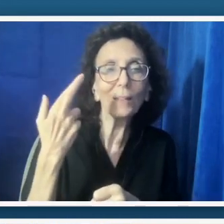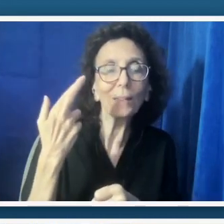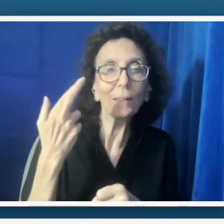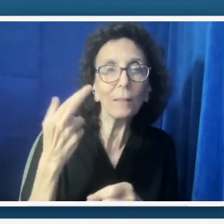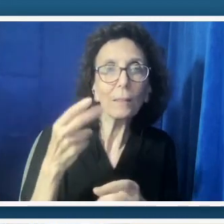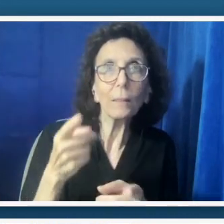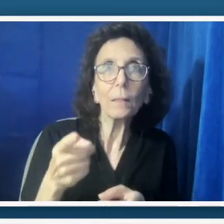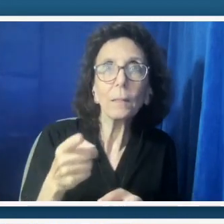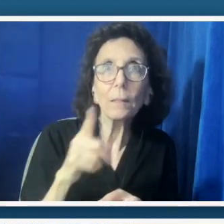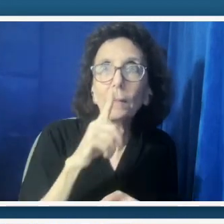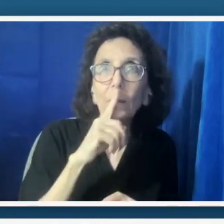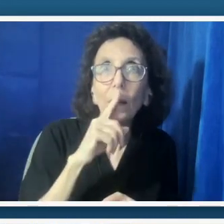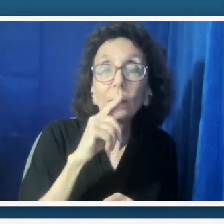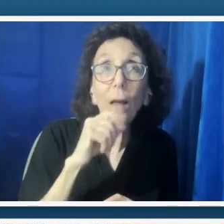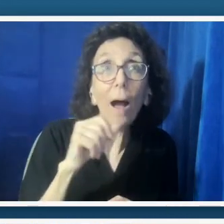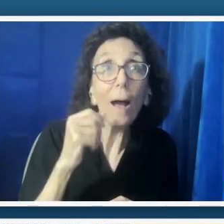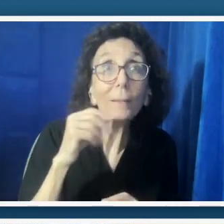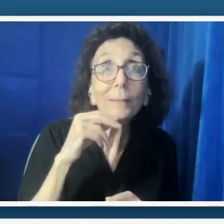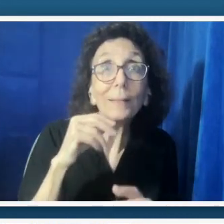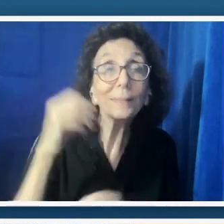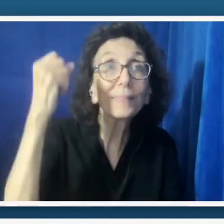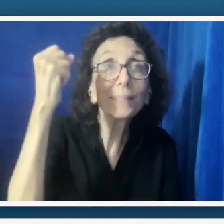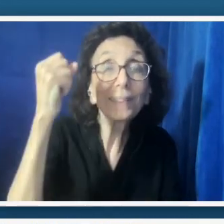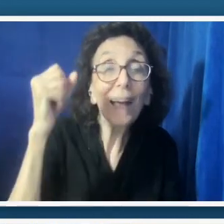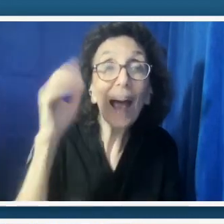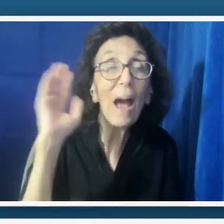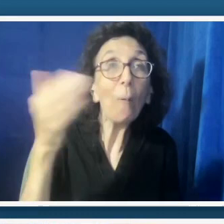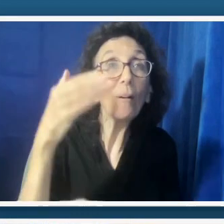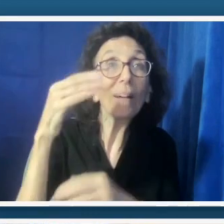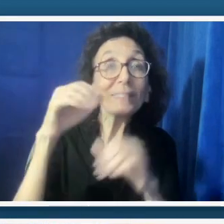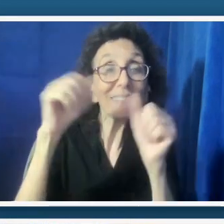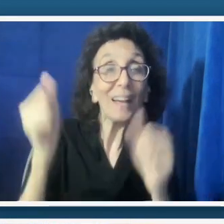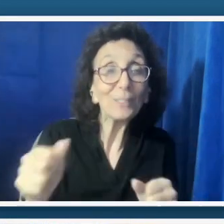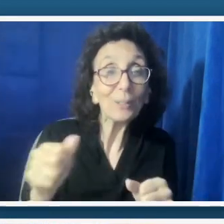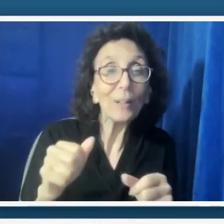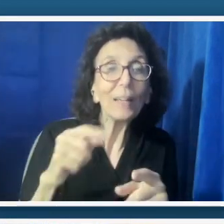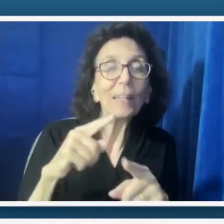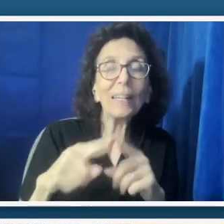picture of the Statue of Liberty, but is actually a photograph of